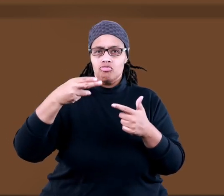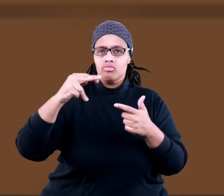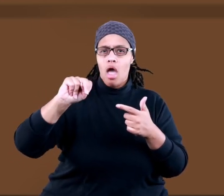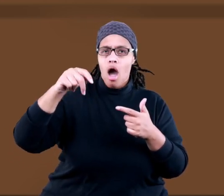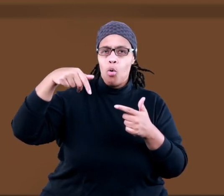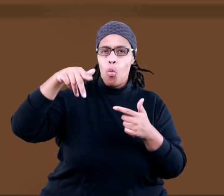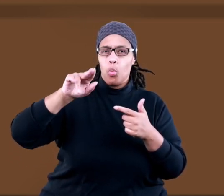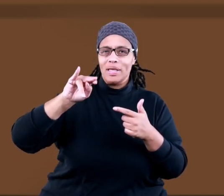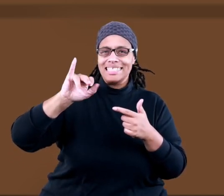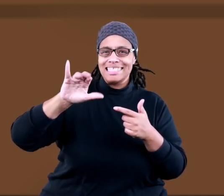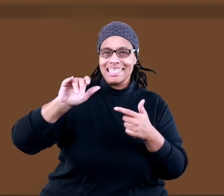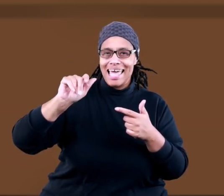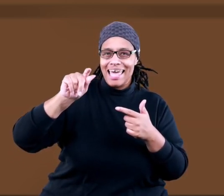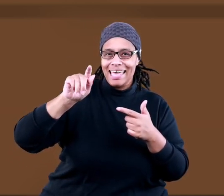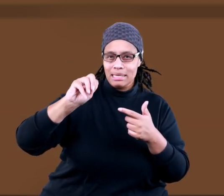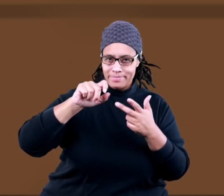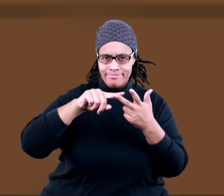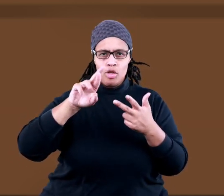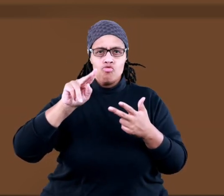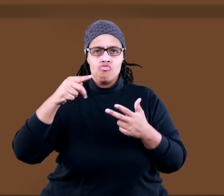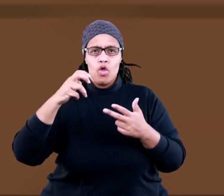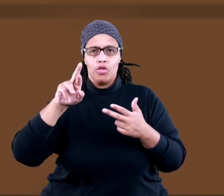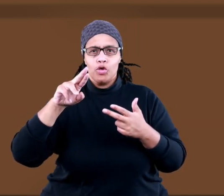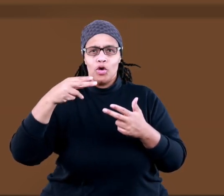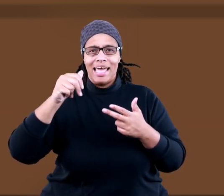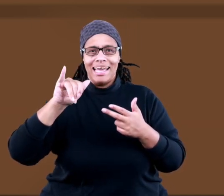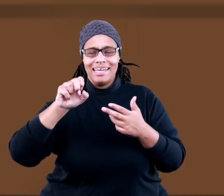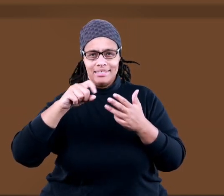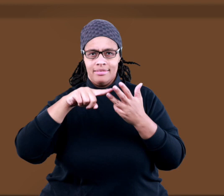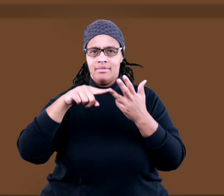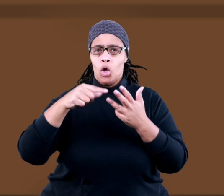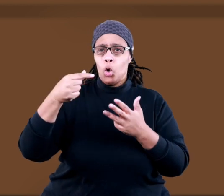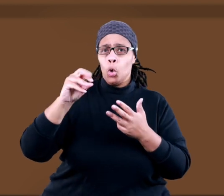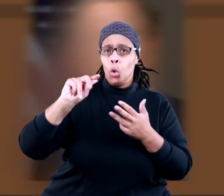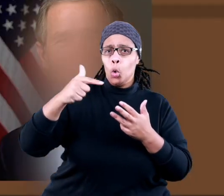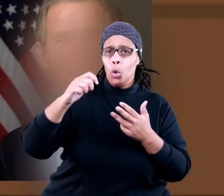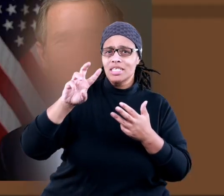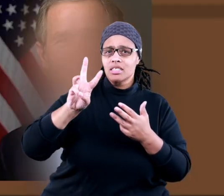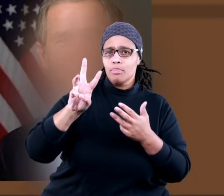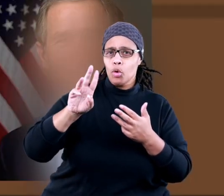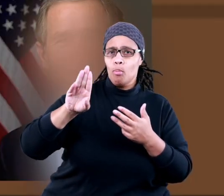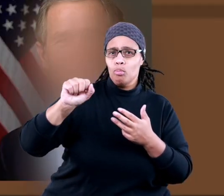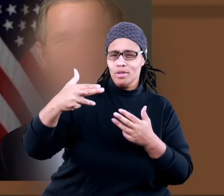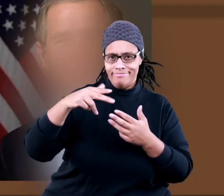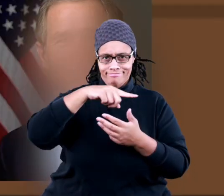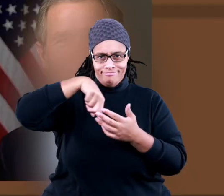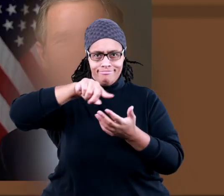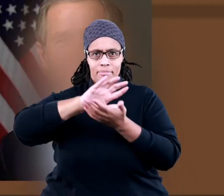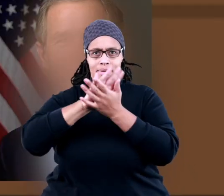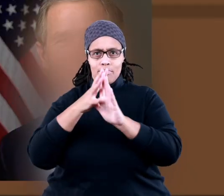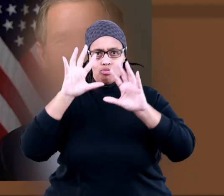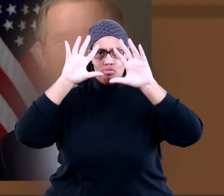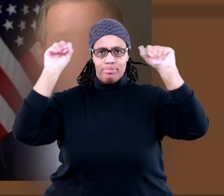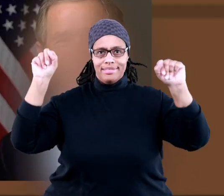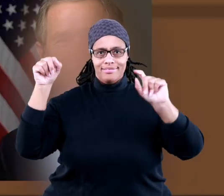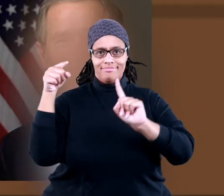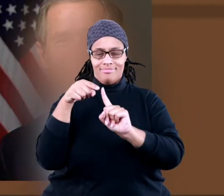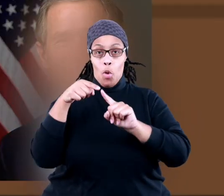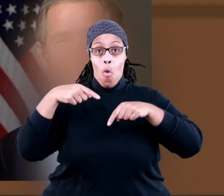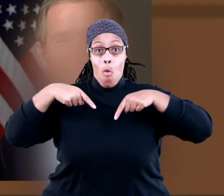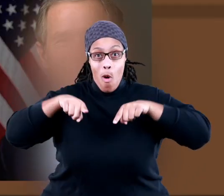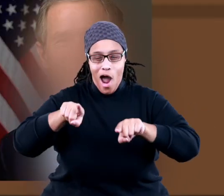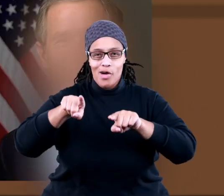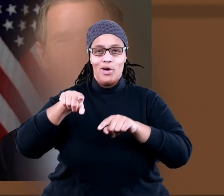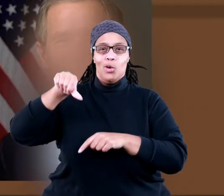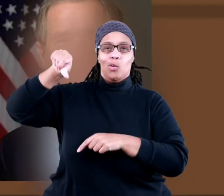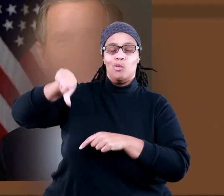Quincy Adams, Rutherford B. Hayes, Benjamin Harrison, and George W. Bush have all become president